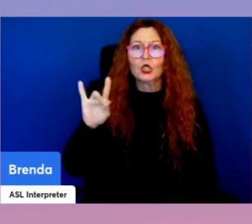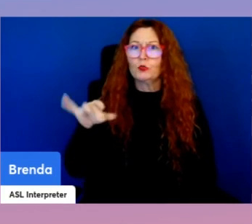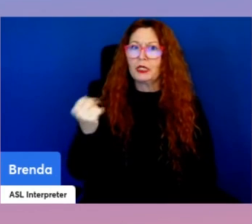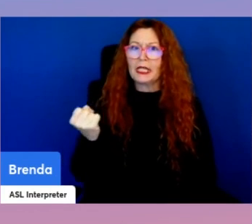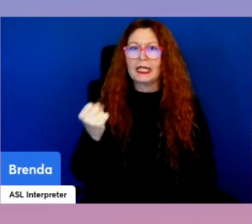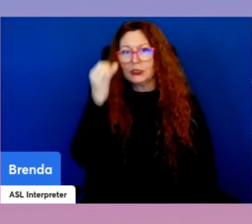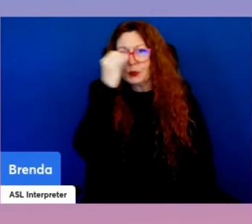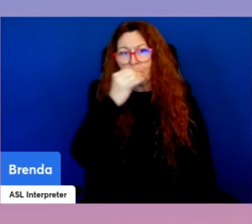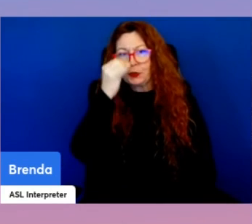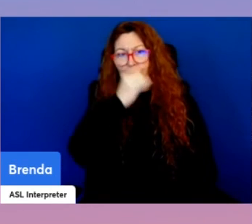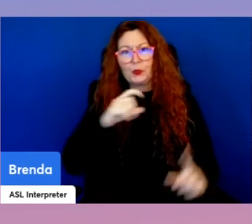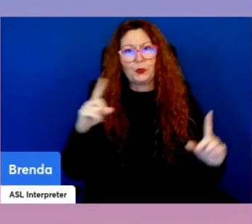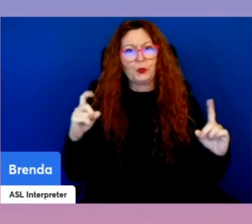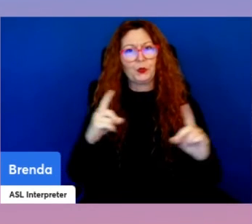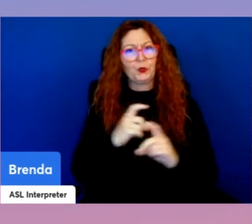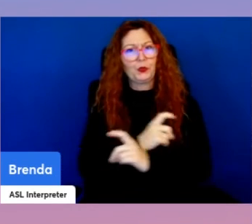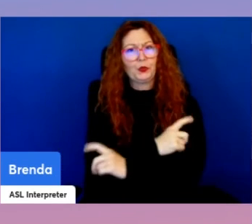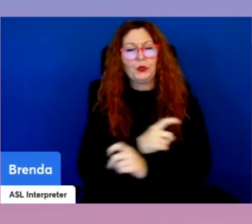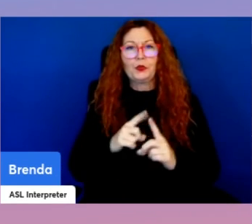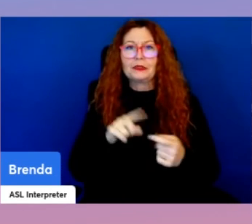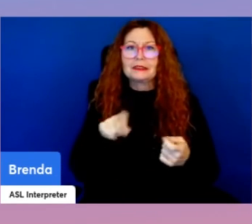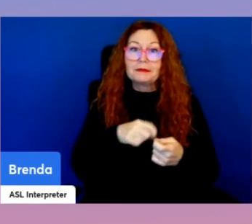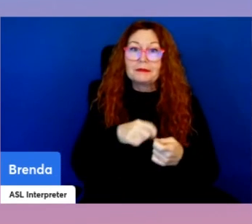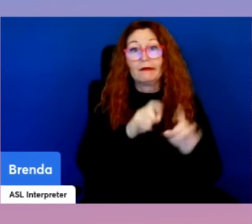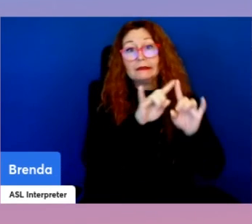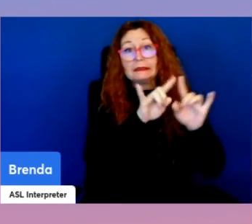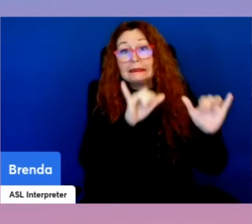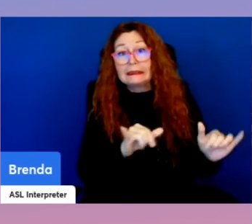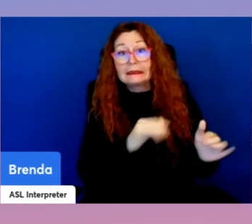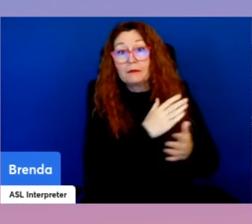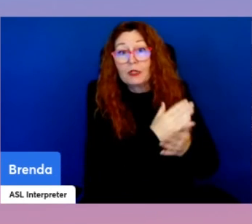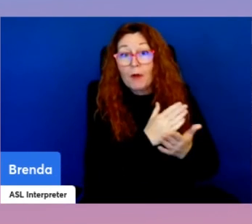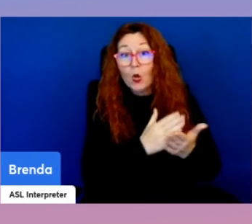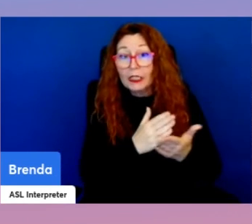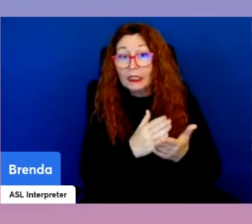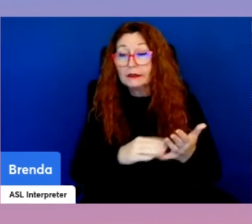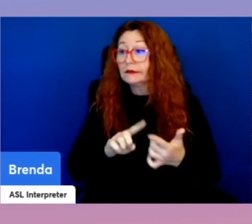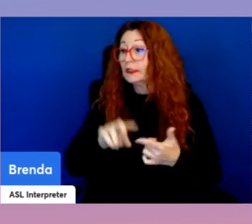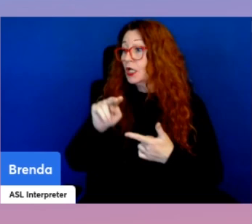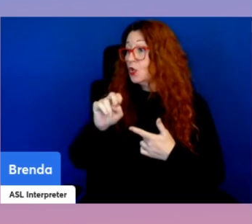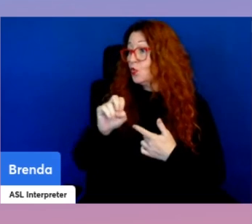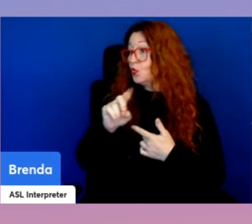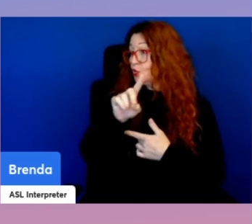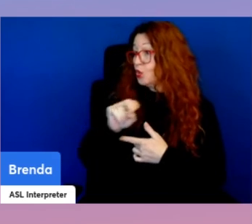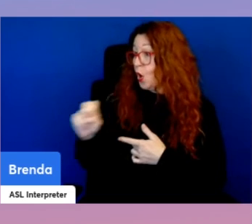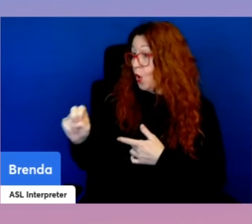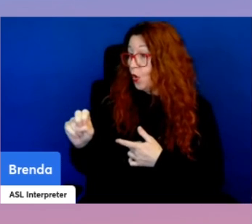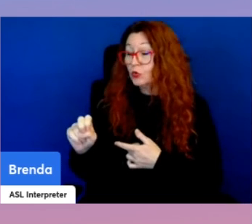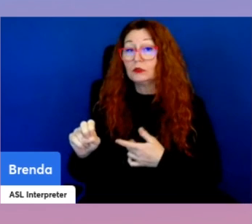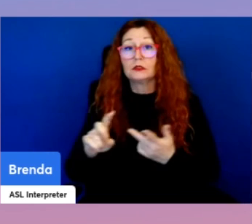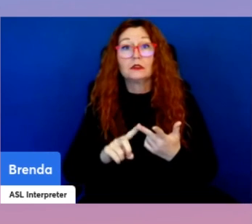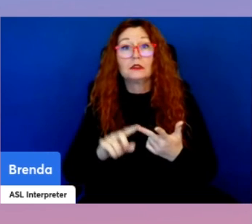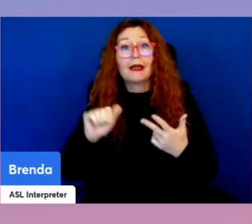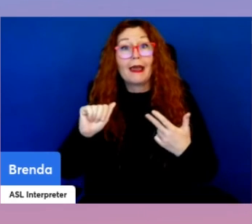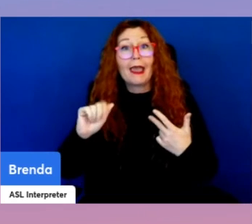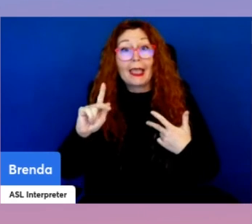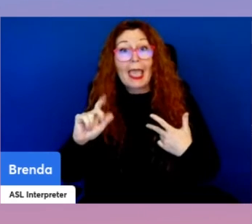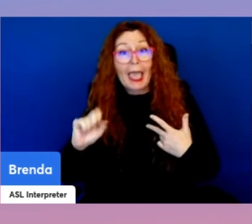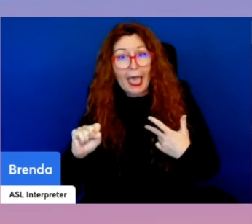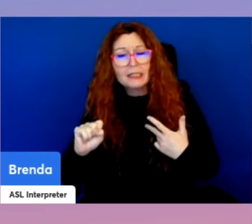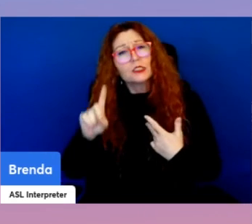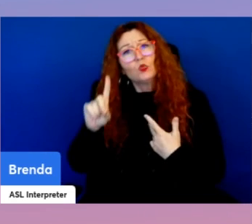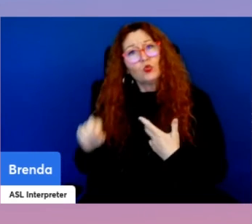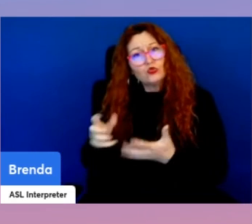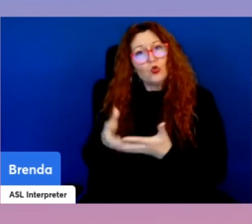and in particular, there's system components, there's nodes that your workloads run on, and AKS does a lot of that work for